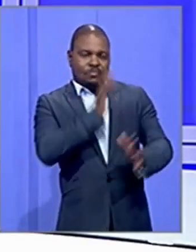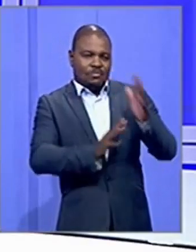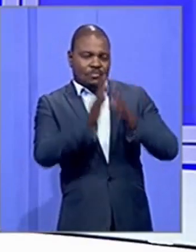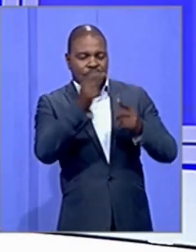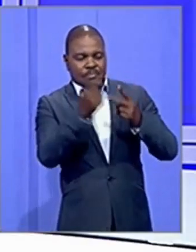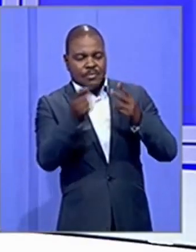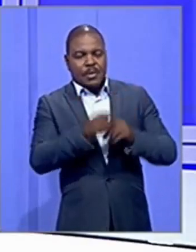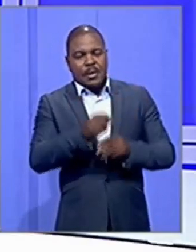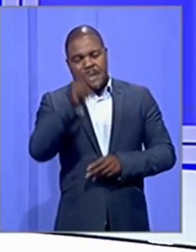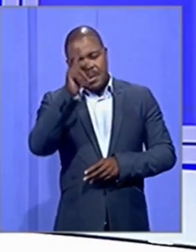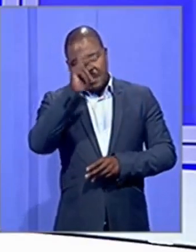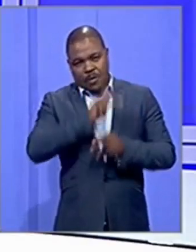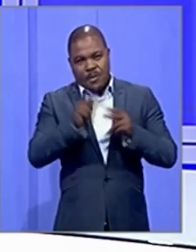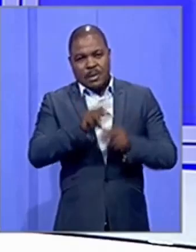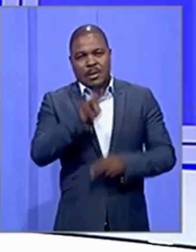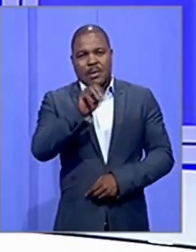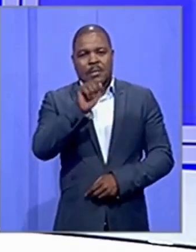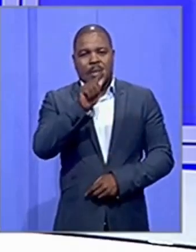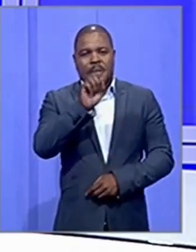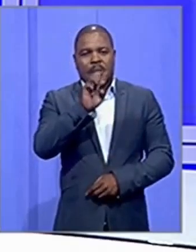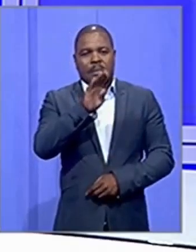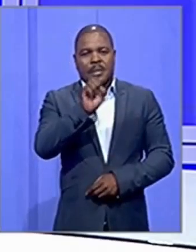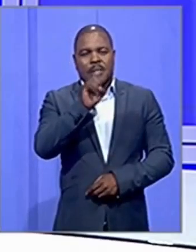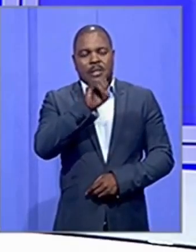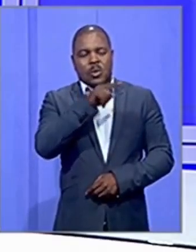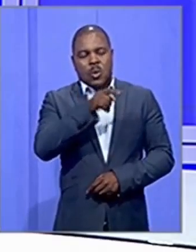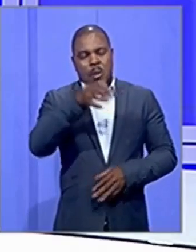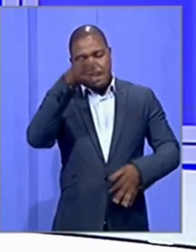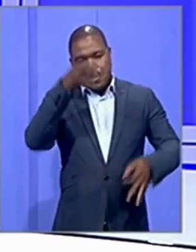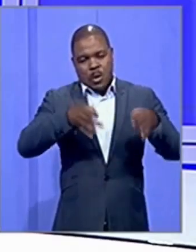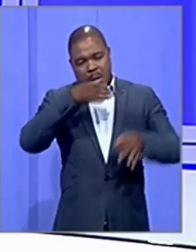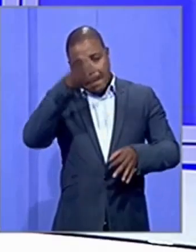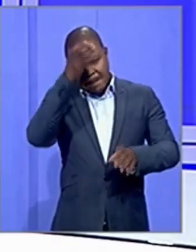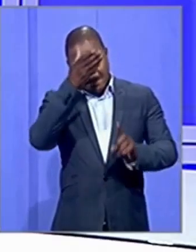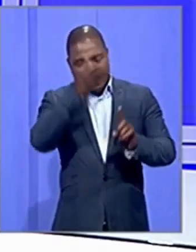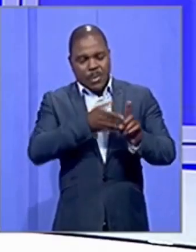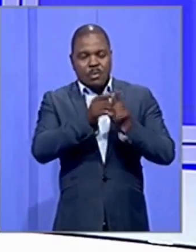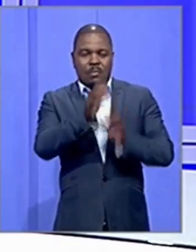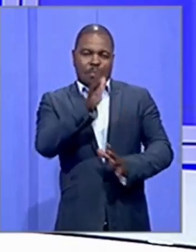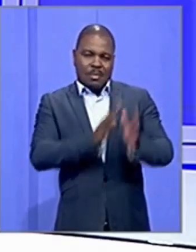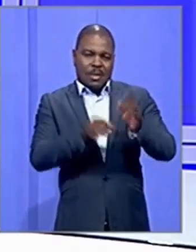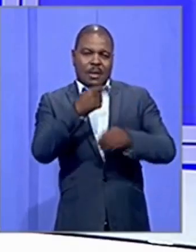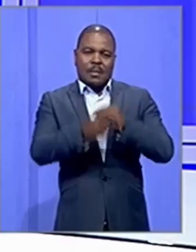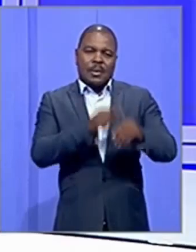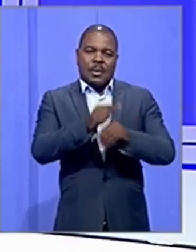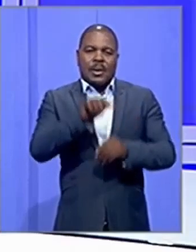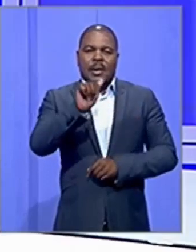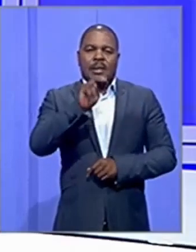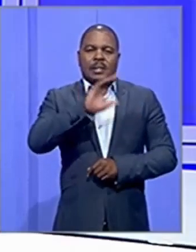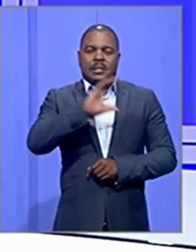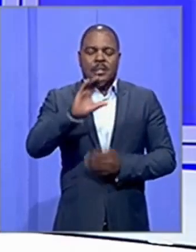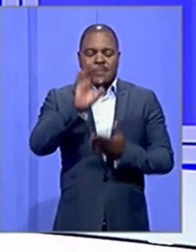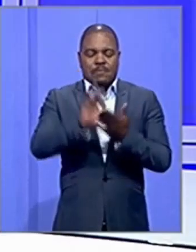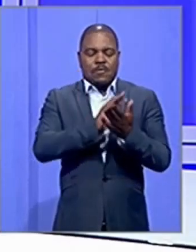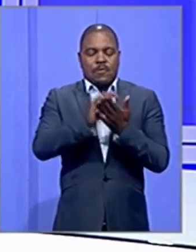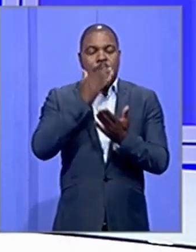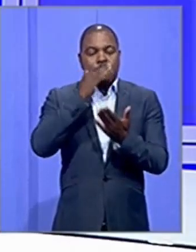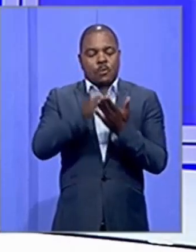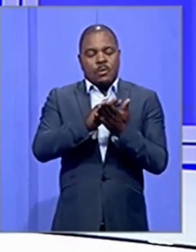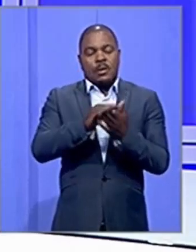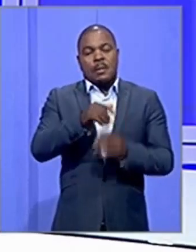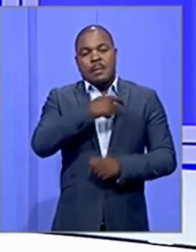Professor Sesotho Matebesi le mohlophuli tabeng tsa dipolotiki re hlopholela taba ya tokomane ya ditsebiso tsa dikgetho ANC e tla tekwa ho sane ke mo